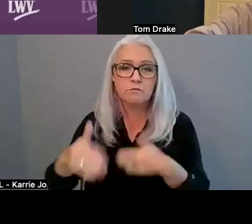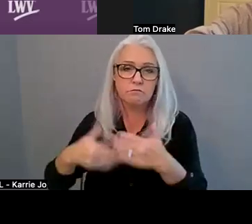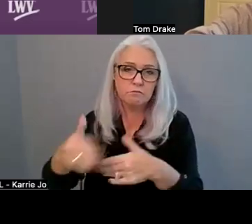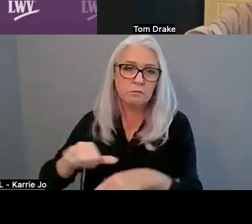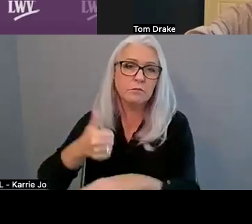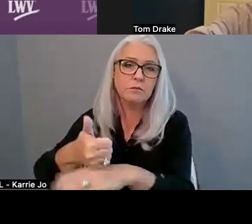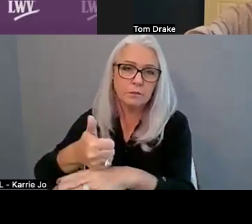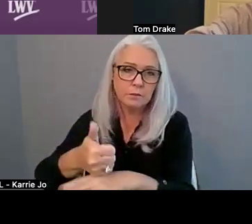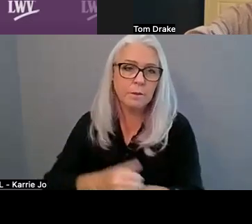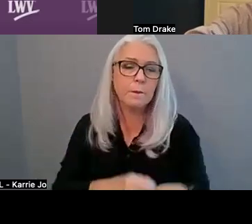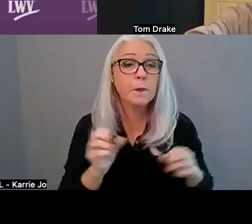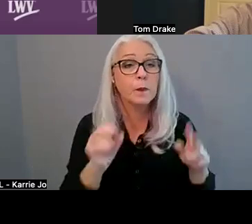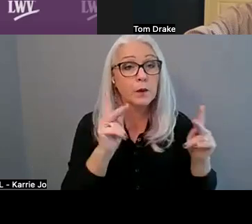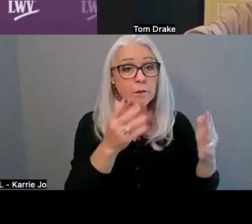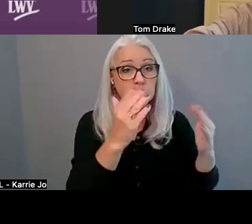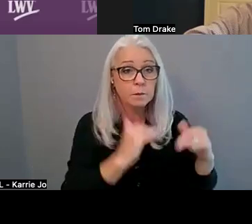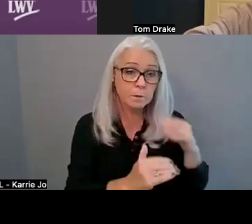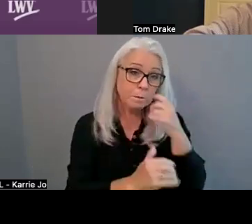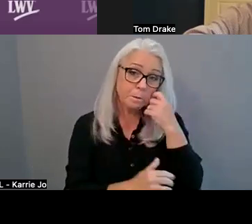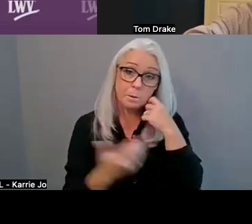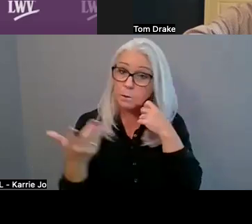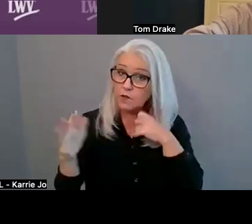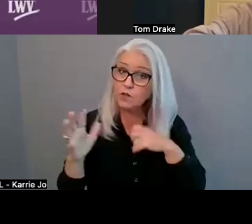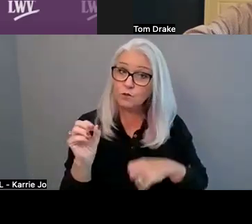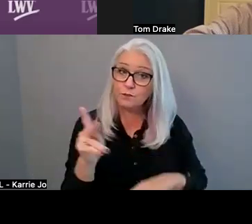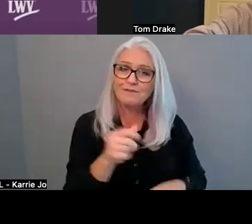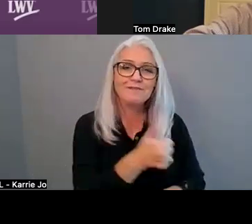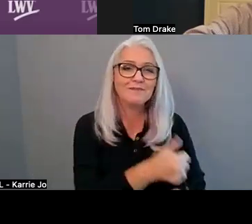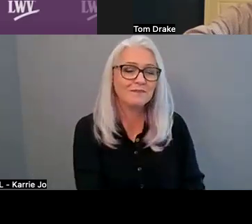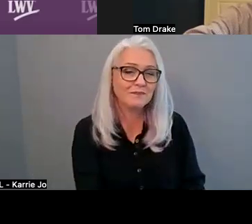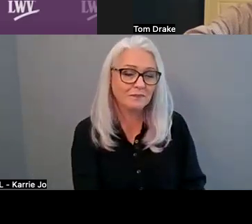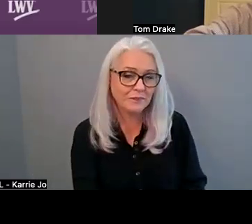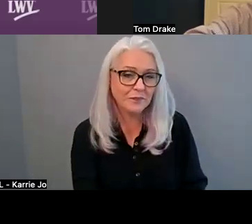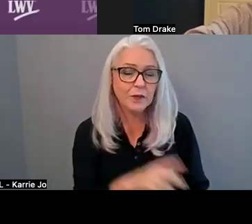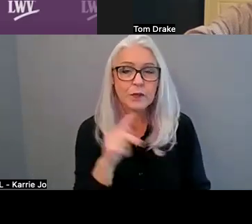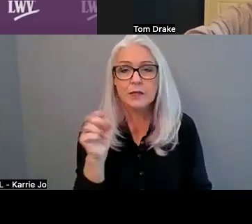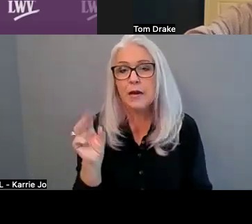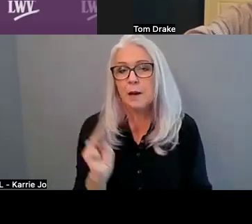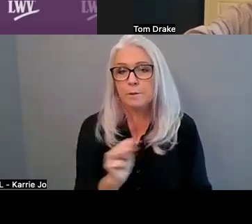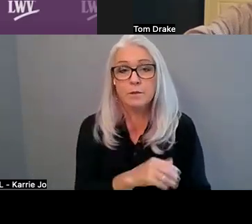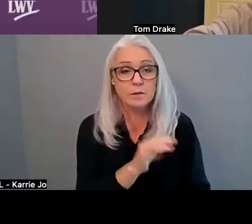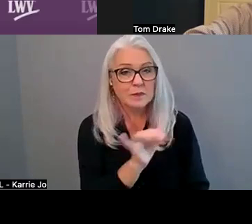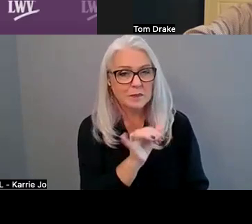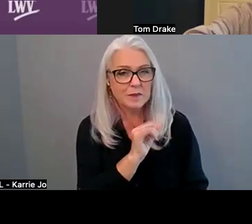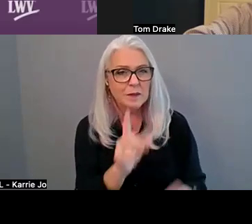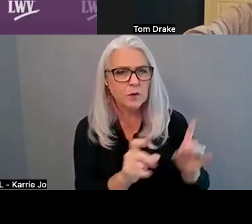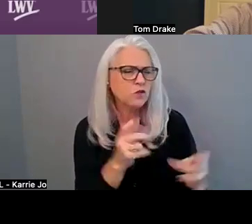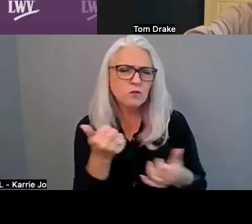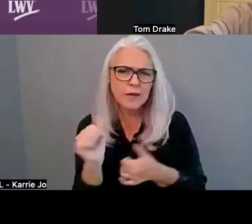For you all. Have you finished answering? Yes, ma'am. Thank you. Tom, same question. And at any